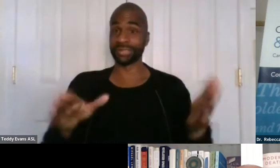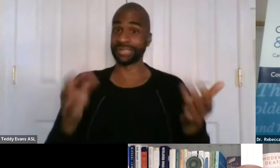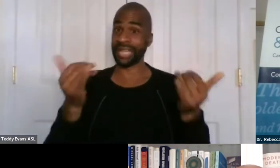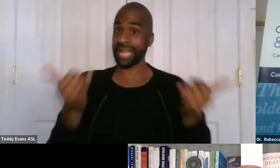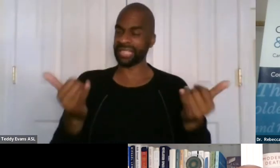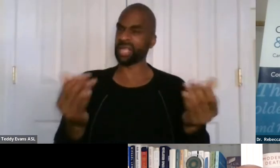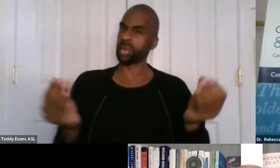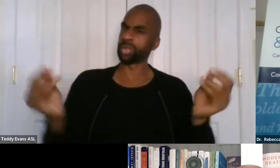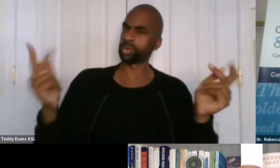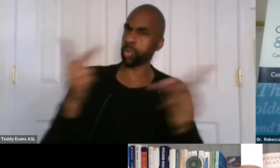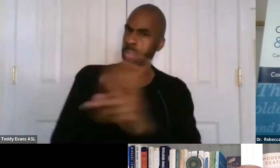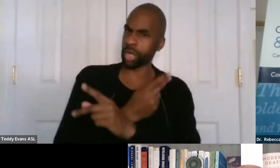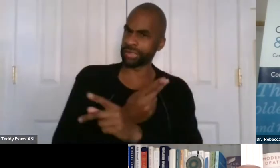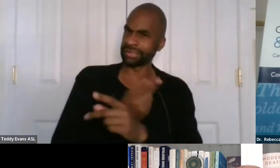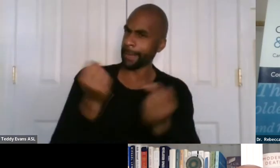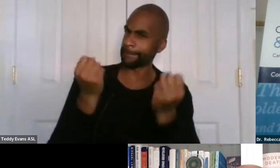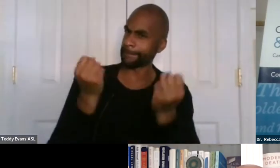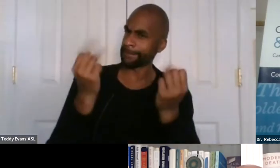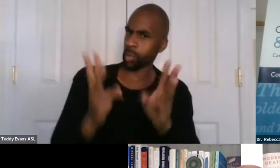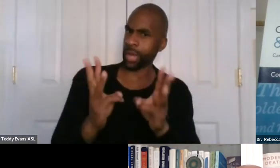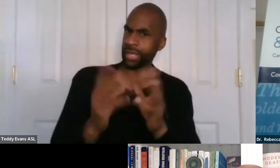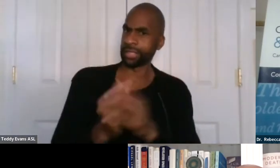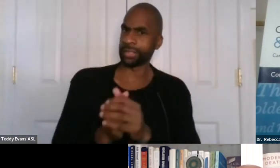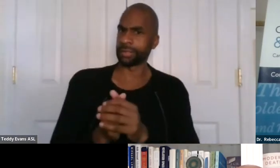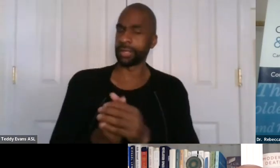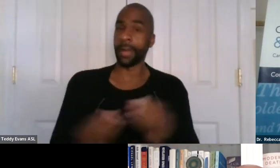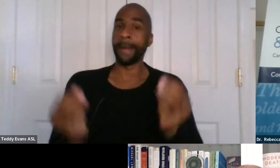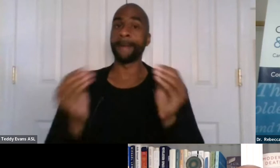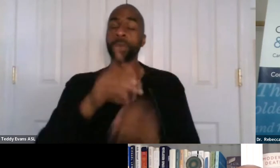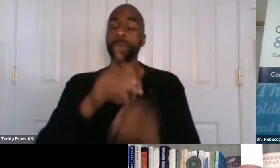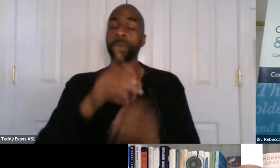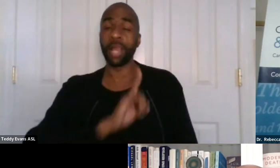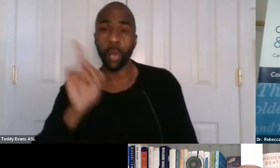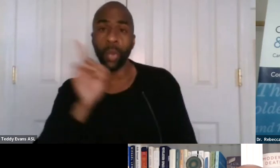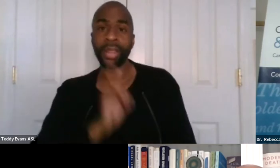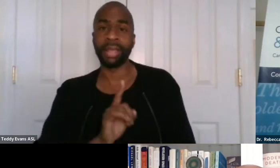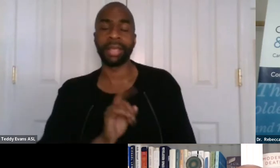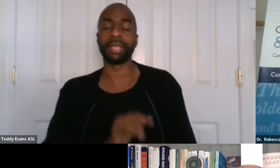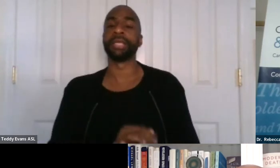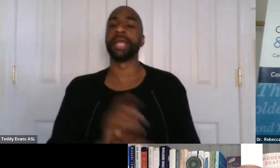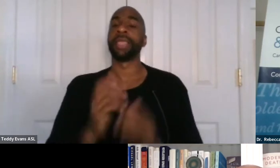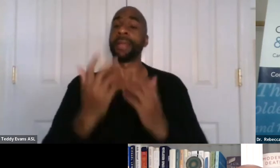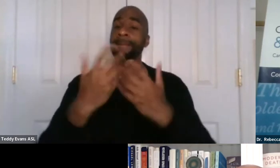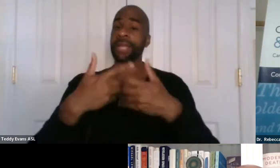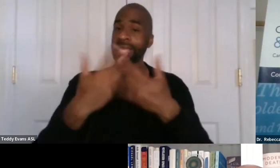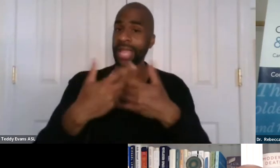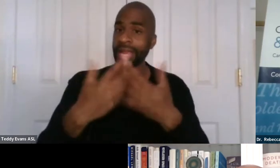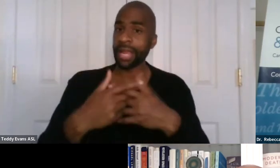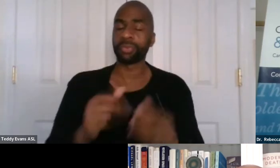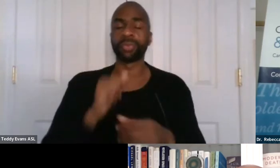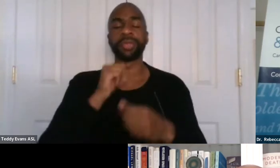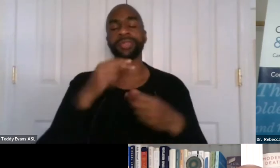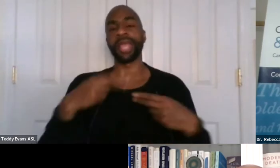gruesome in many ways, namely more lonely, mechanical, and dehumanized. At times, it is even difficult to